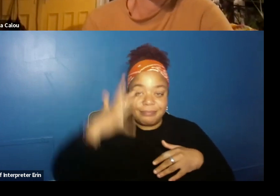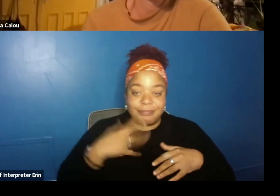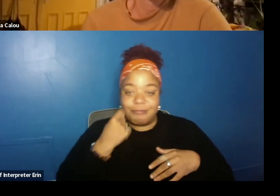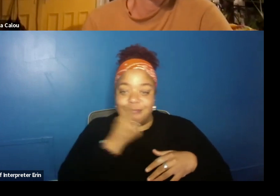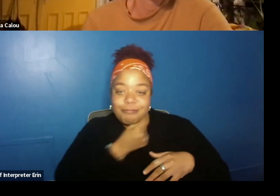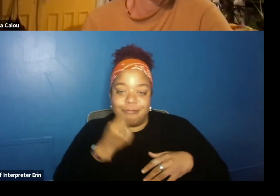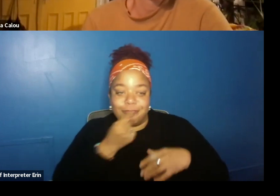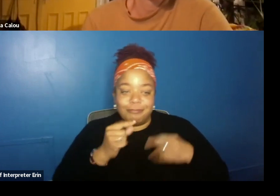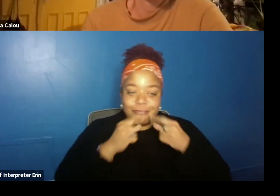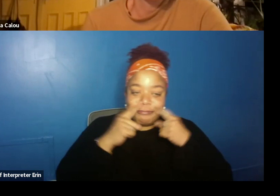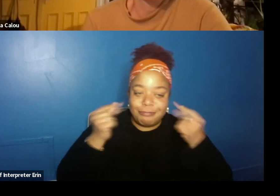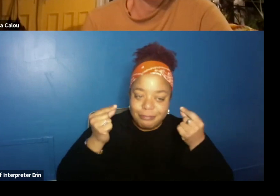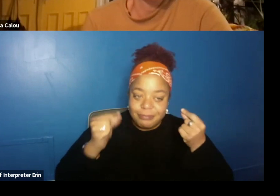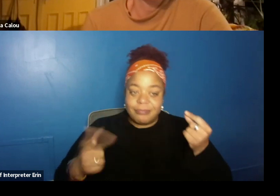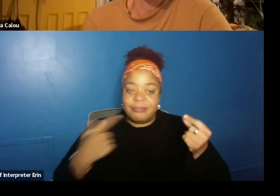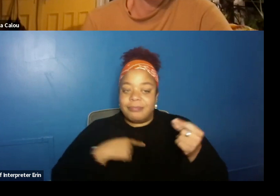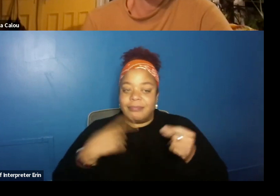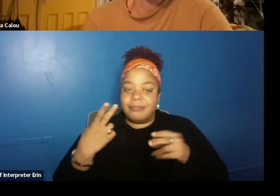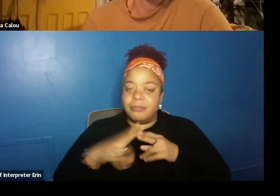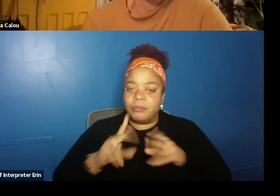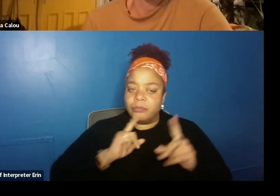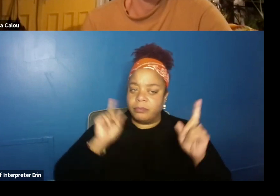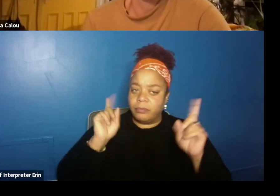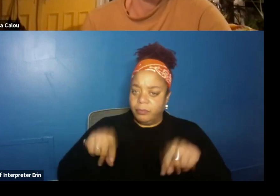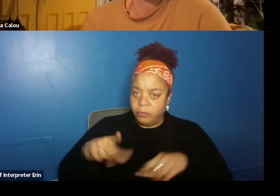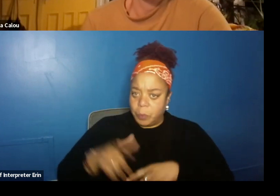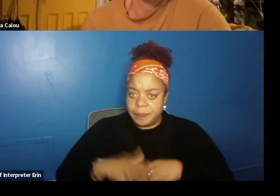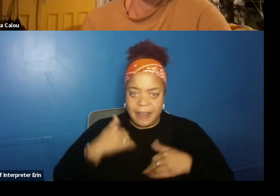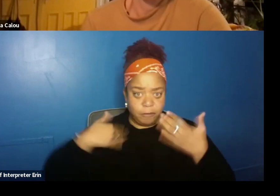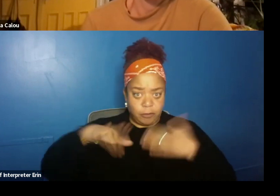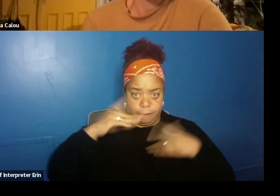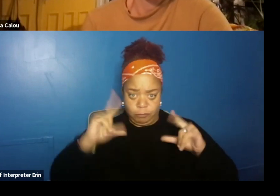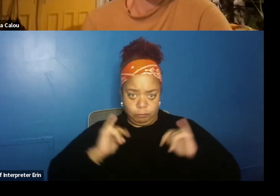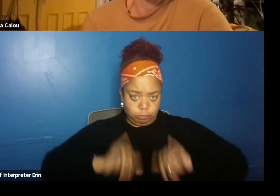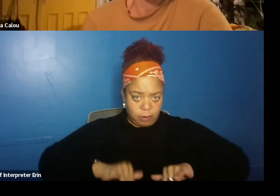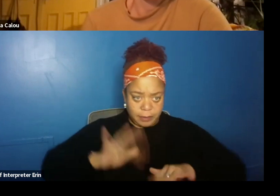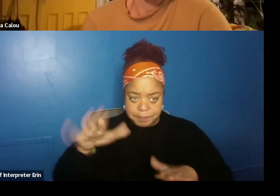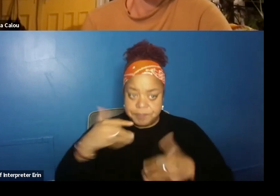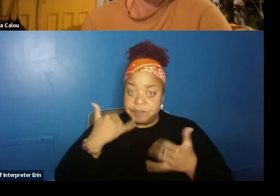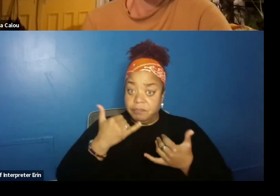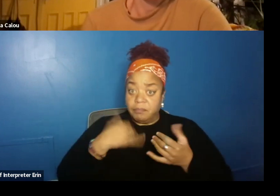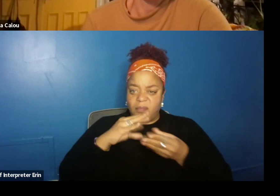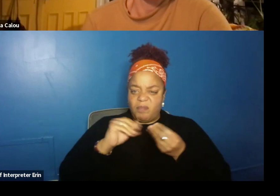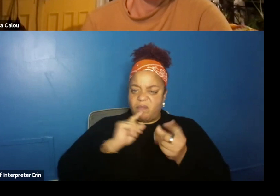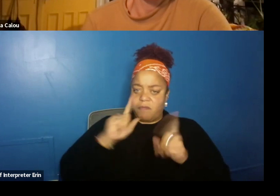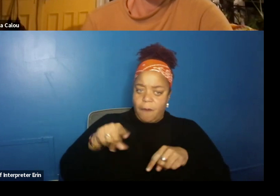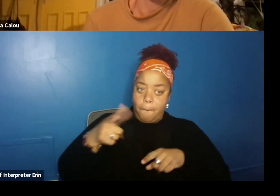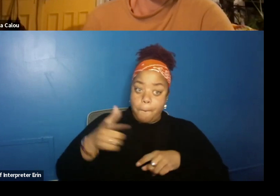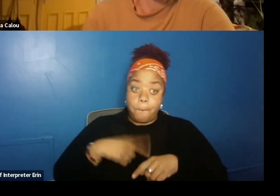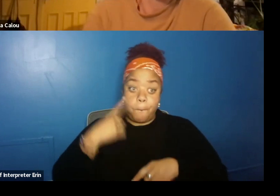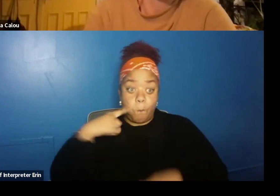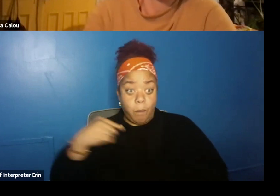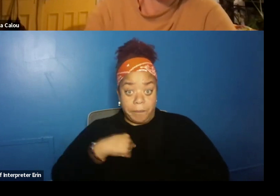I'll quickly answer the question. I think for me, speaking from the so-called